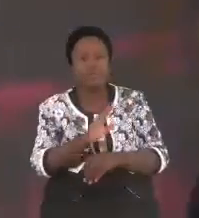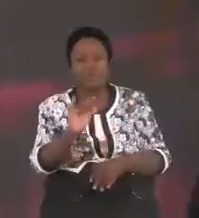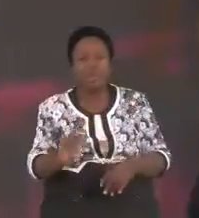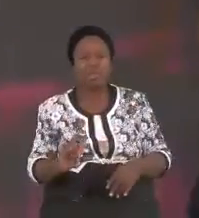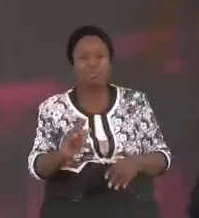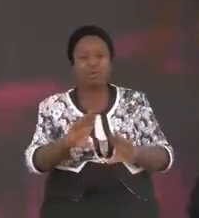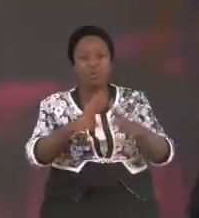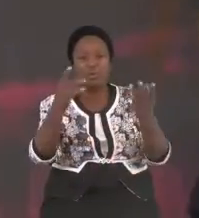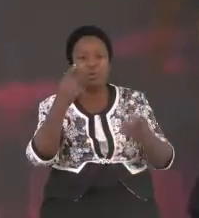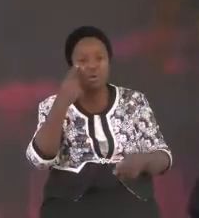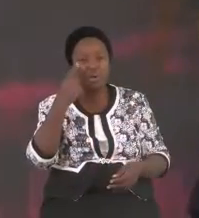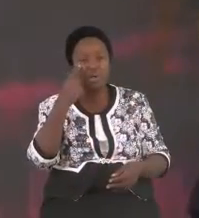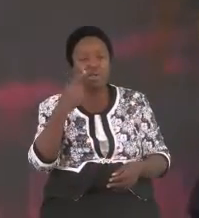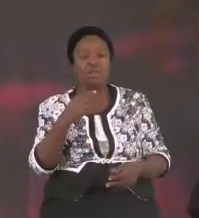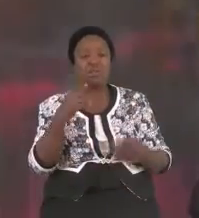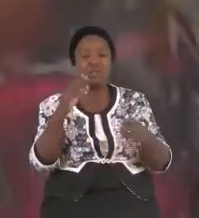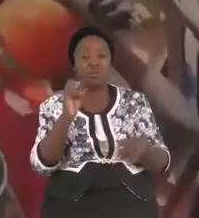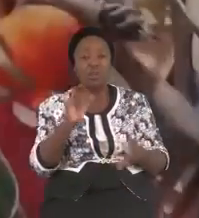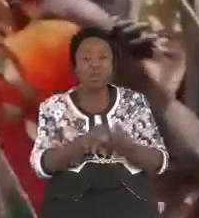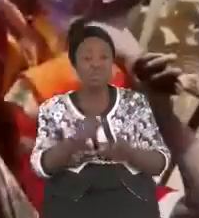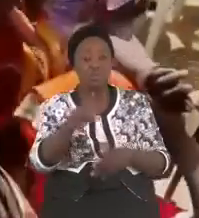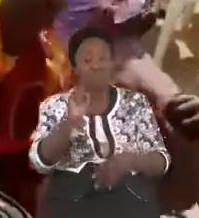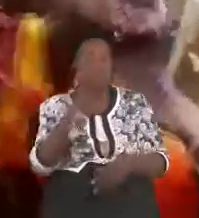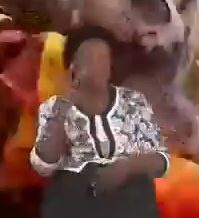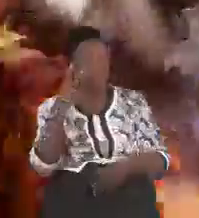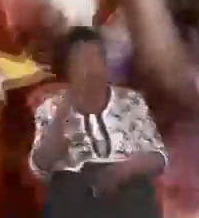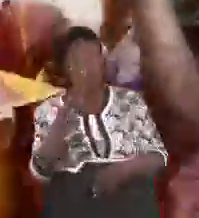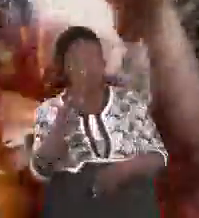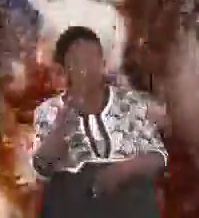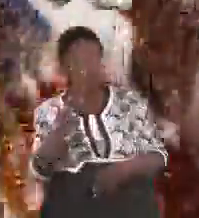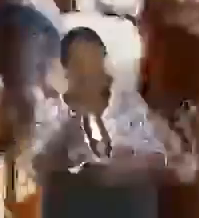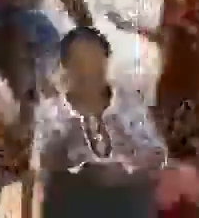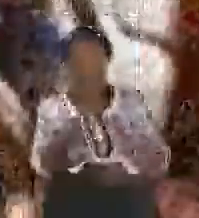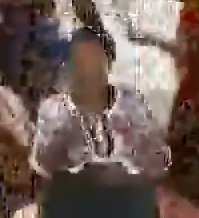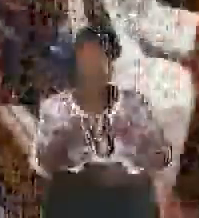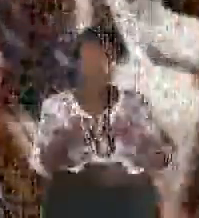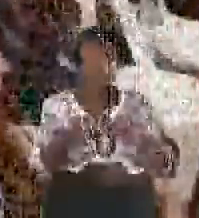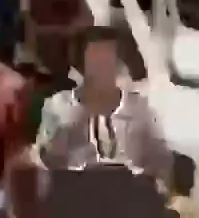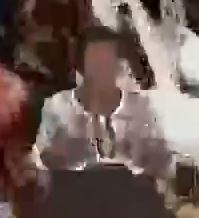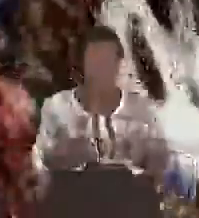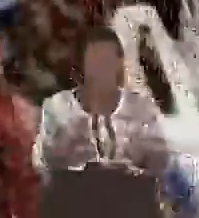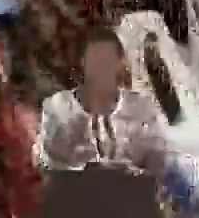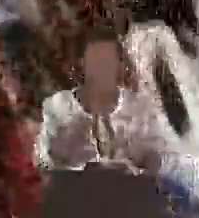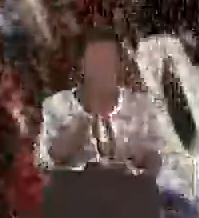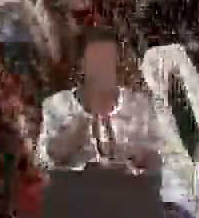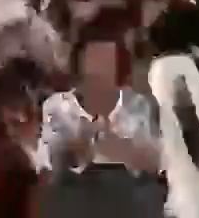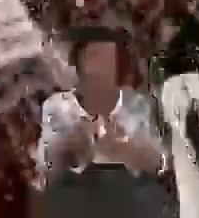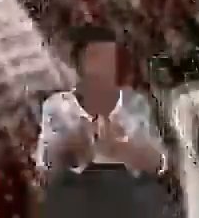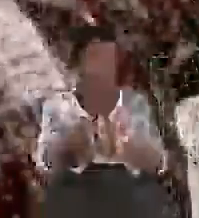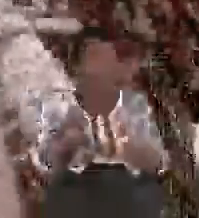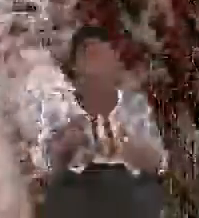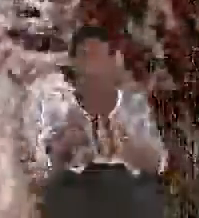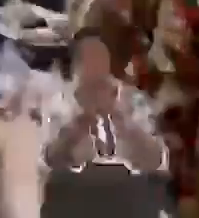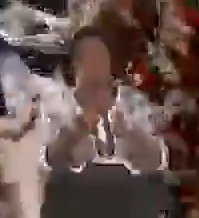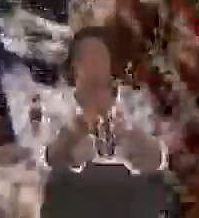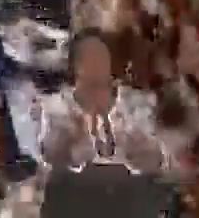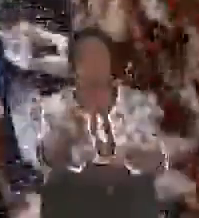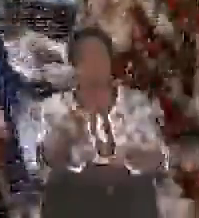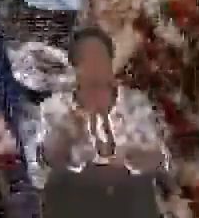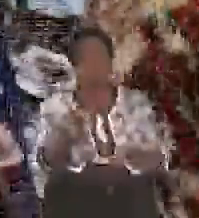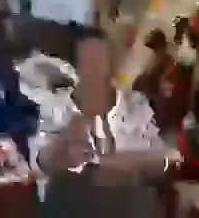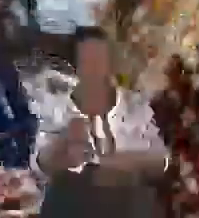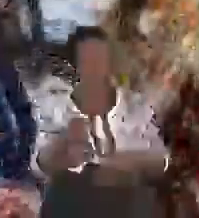see a supernatural sufficiency of everything you need supernatural